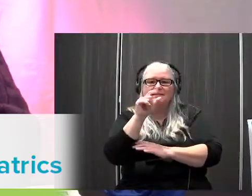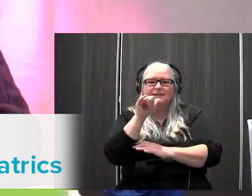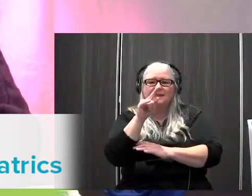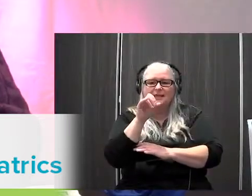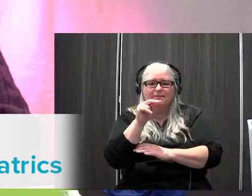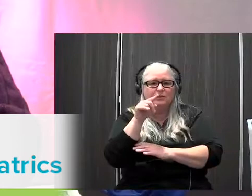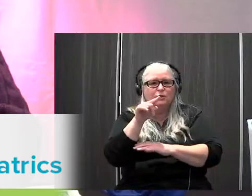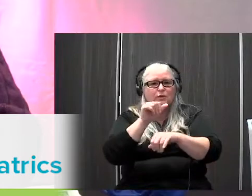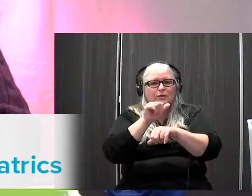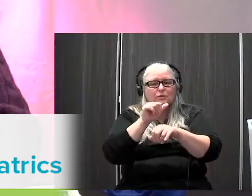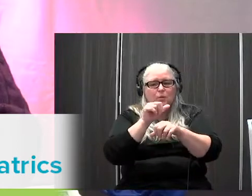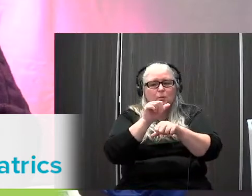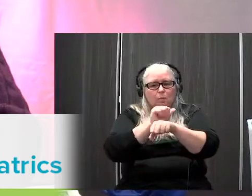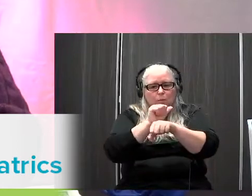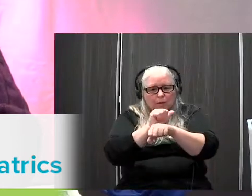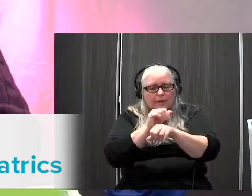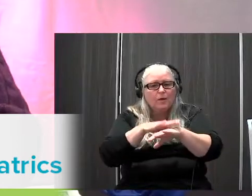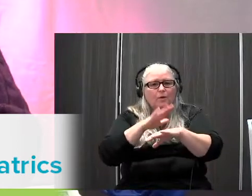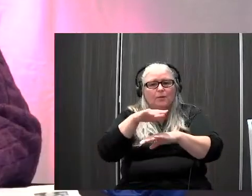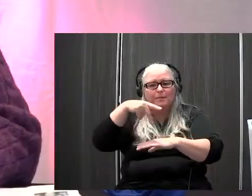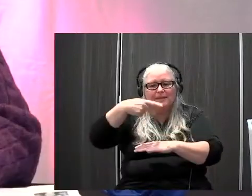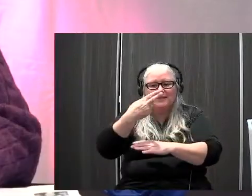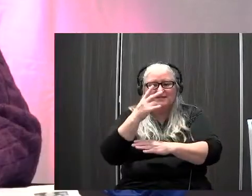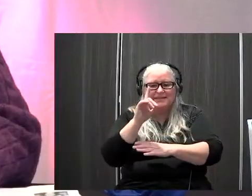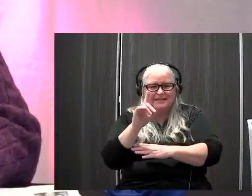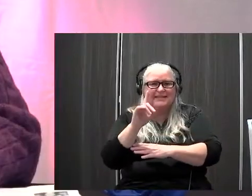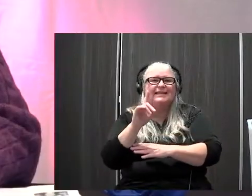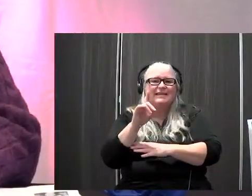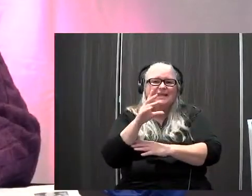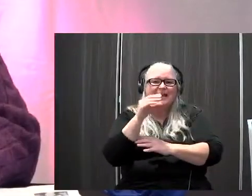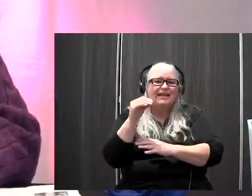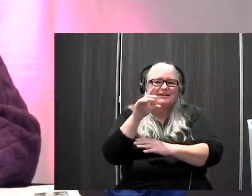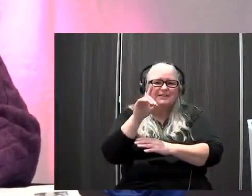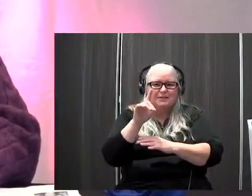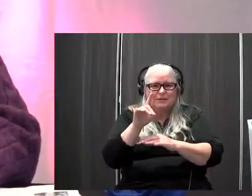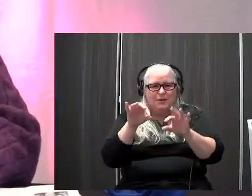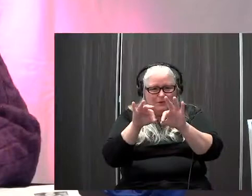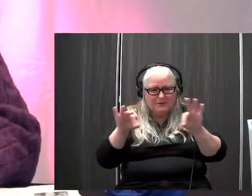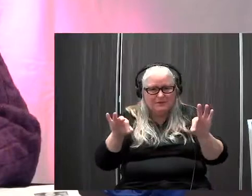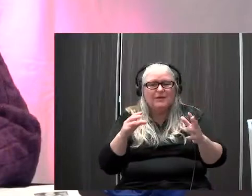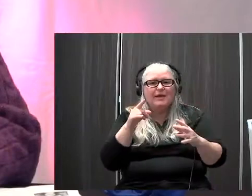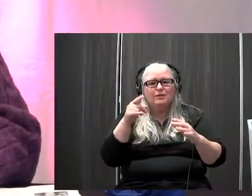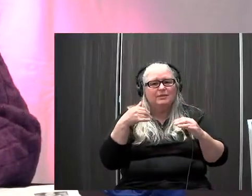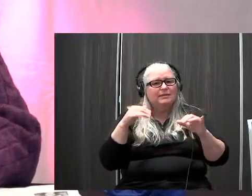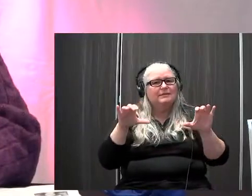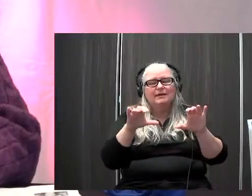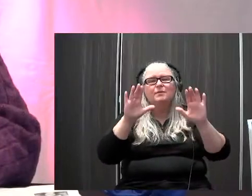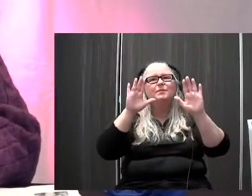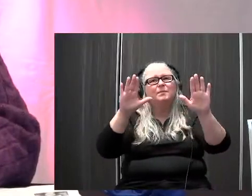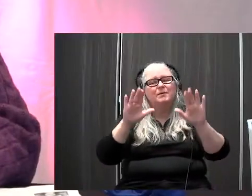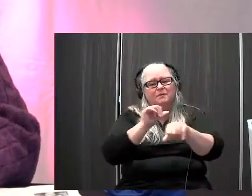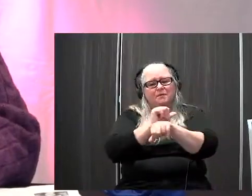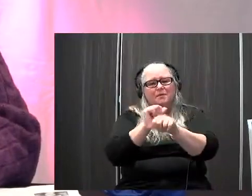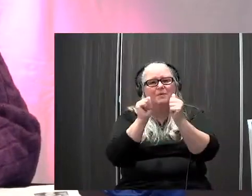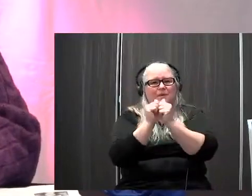on her PhD as a doctoral candidate, and has done some phenomenal work on the educational checklist for charge. So